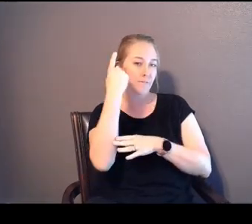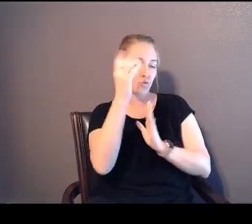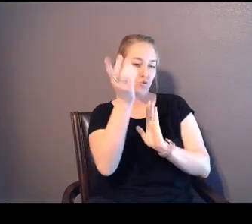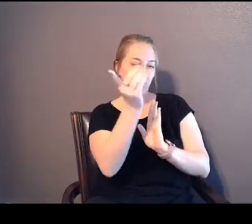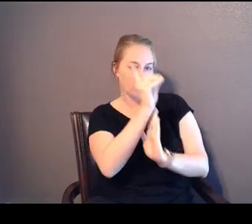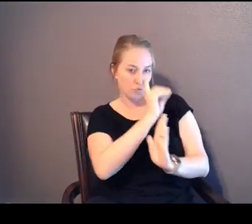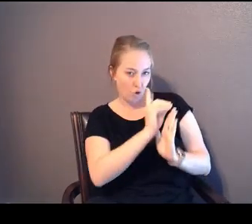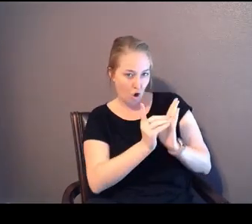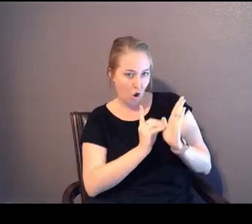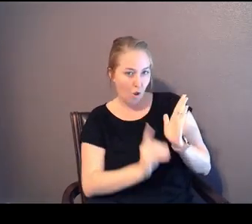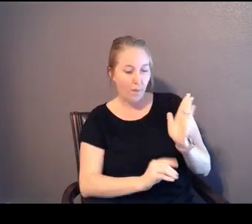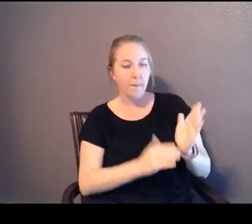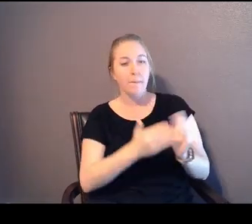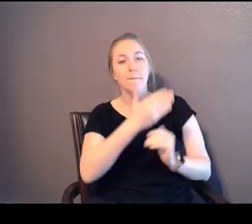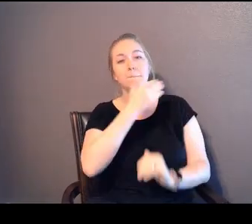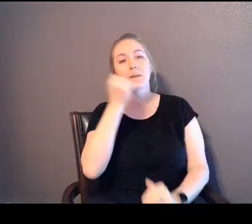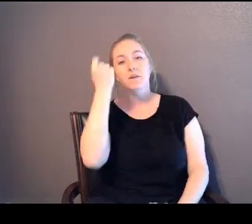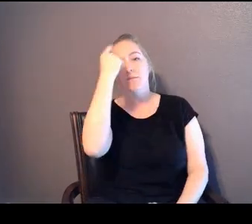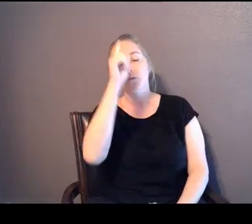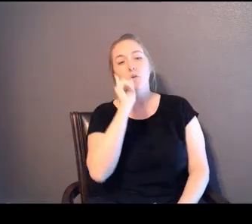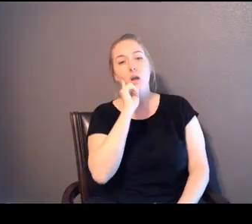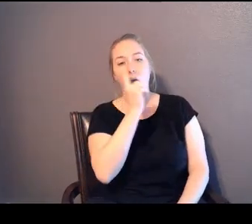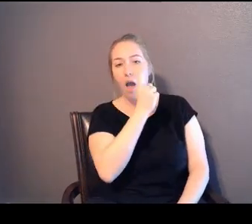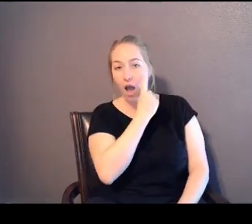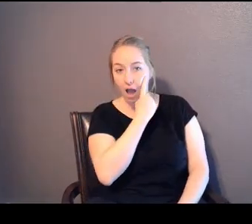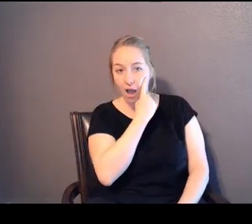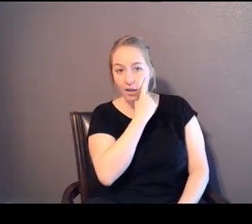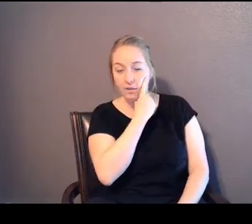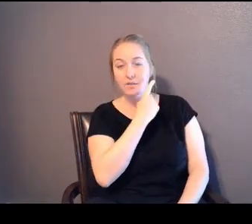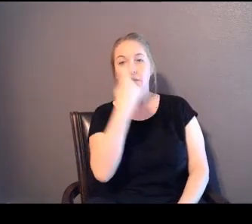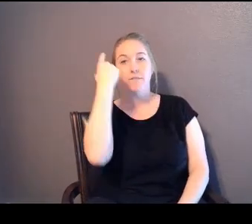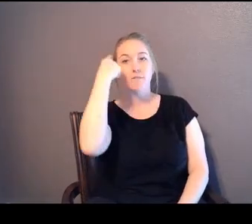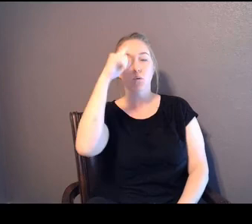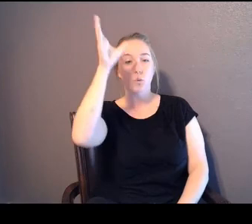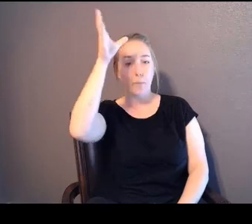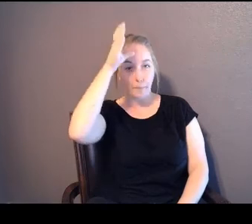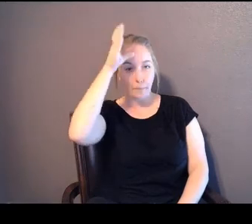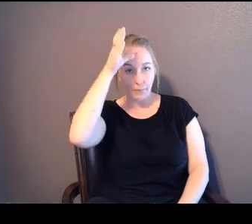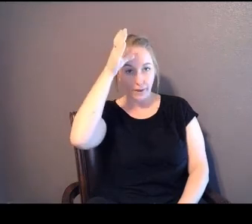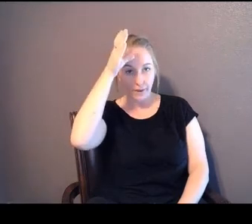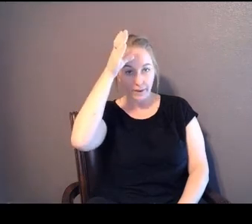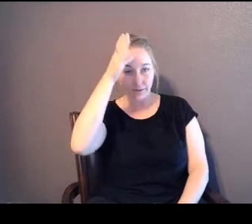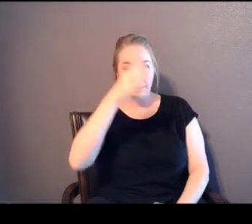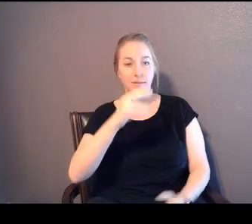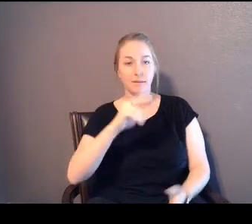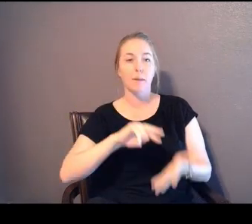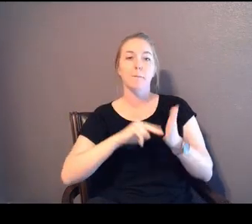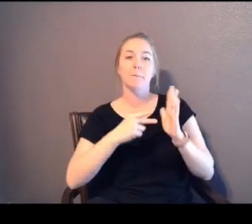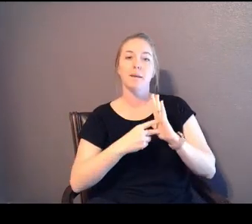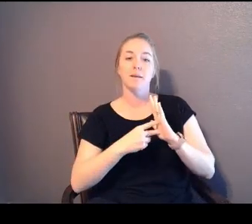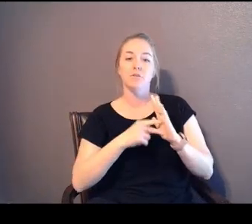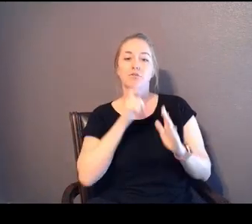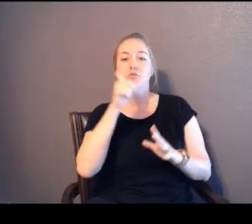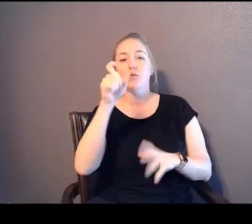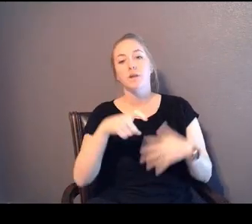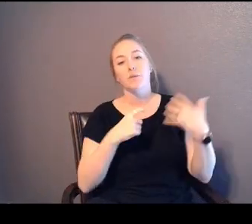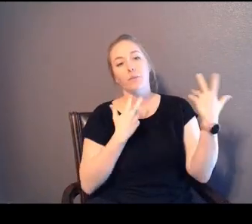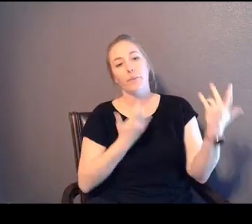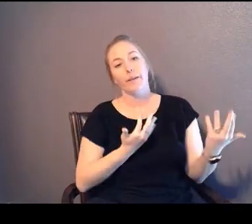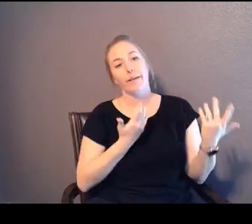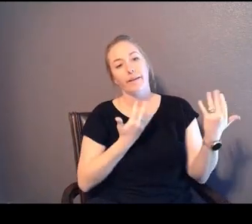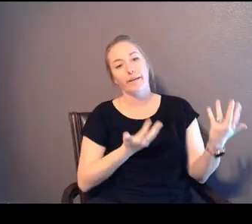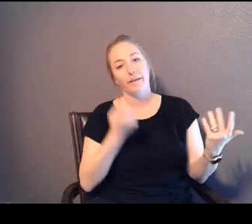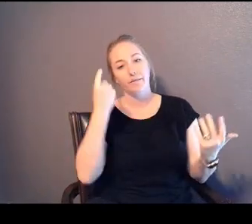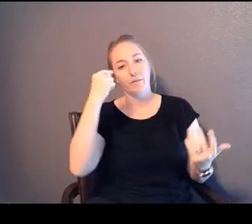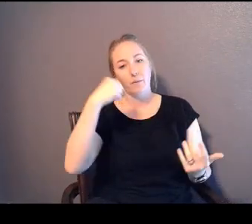eyes and your brain, and it means that you don't need to wait until you have a screen